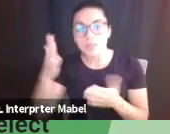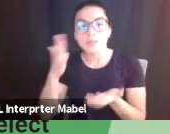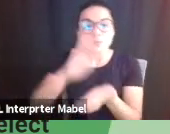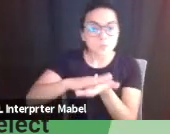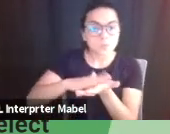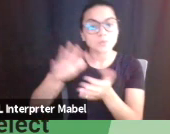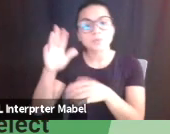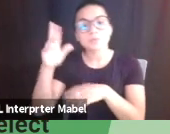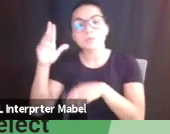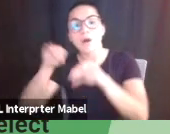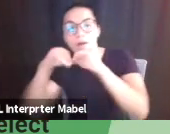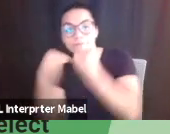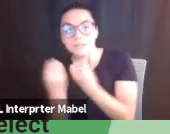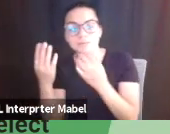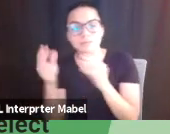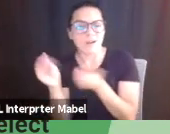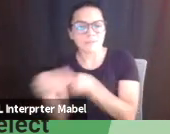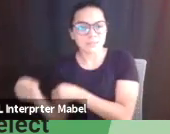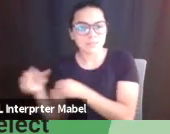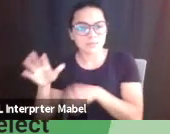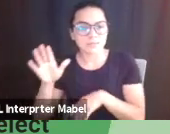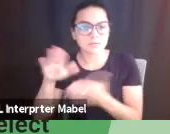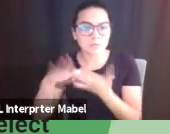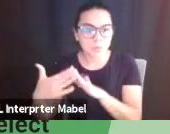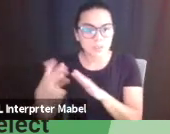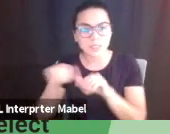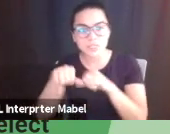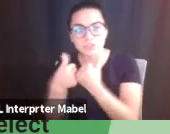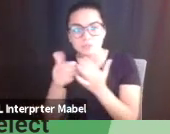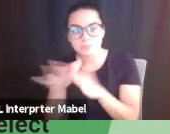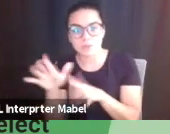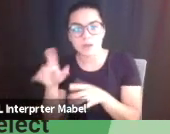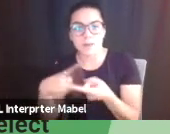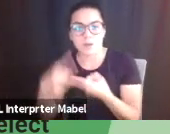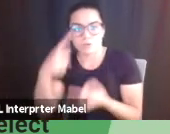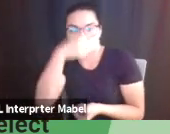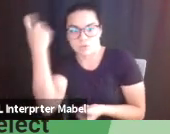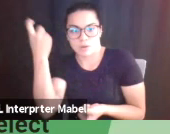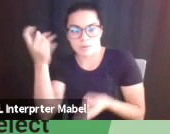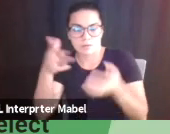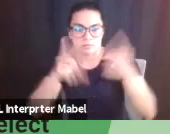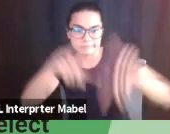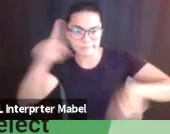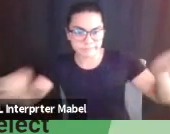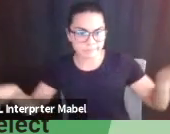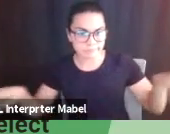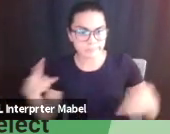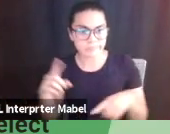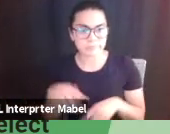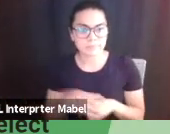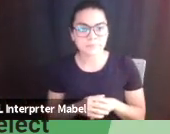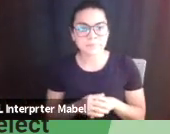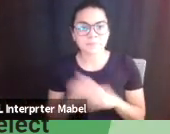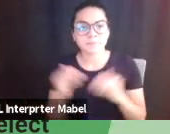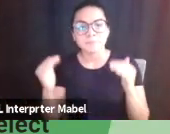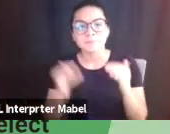on survivors, families, and communities. F, decriminalize and protect sex